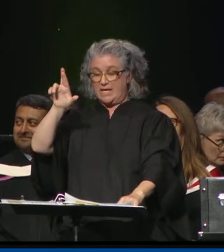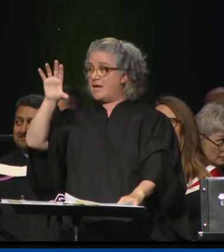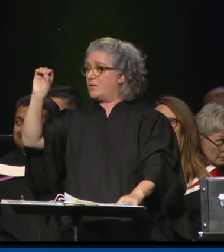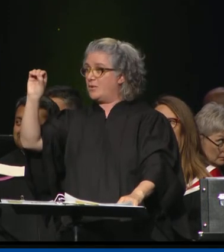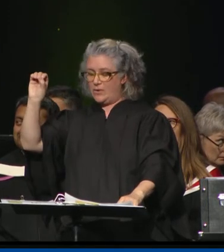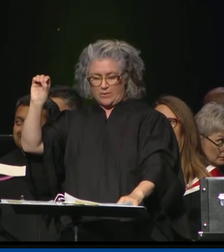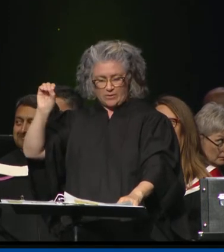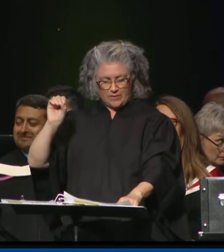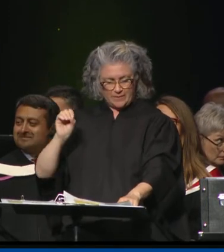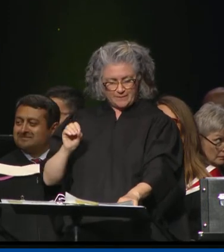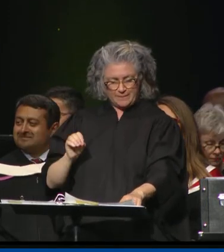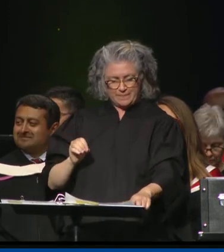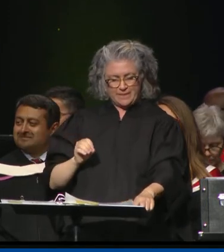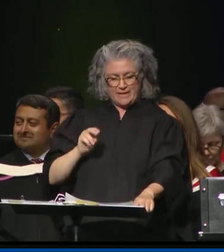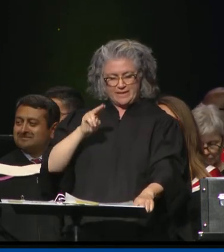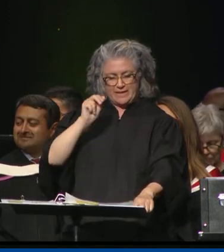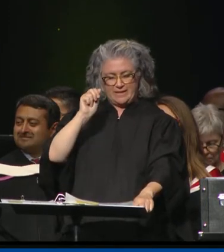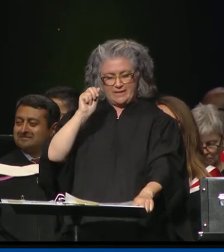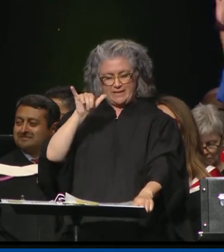Nena Kriebecker.